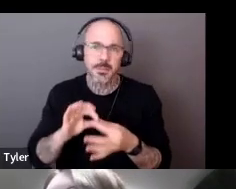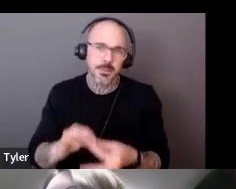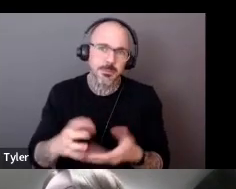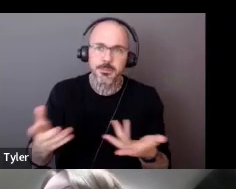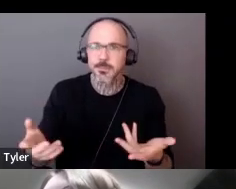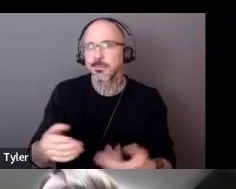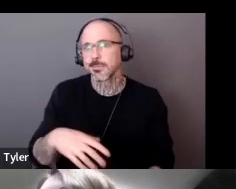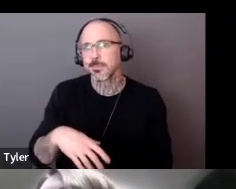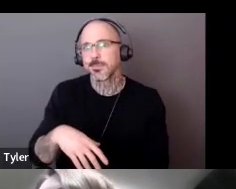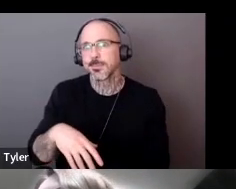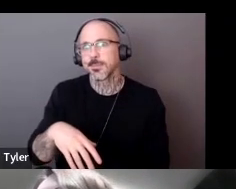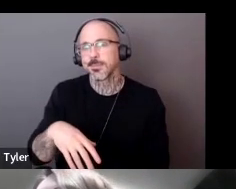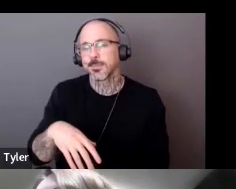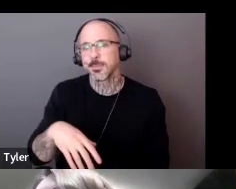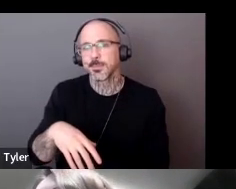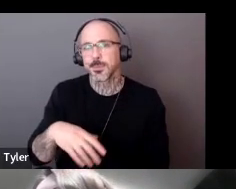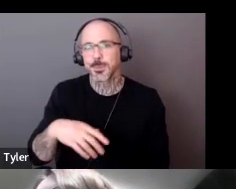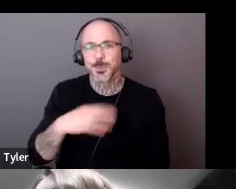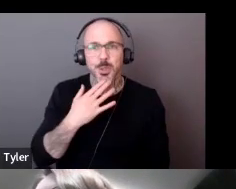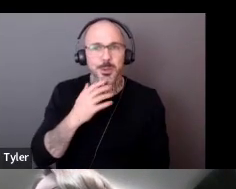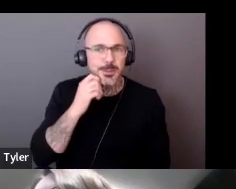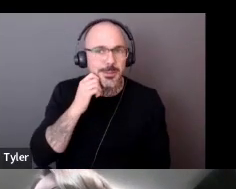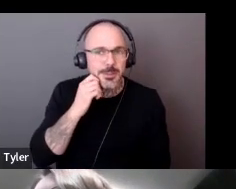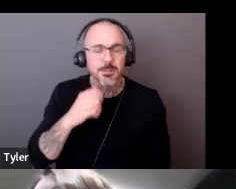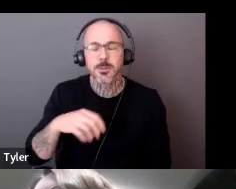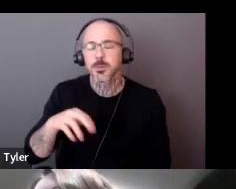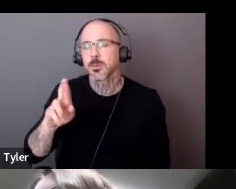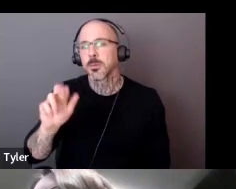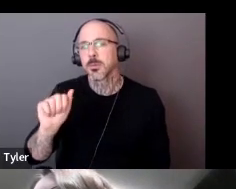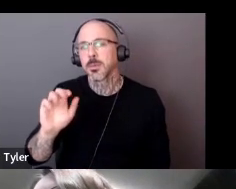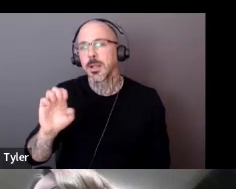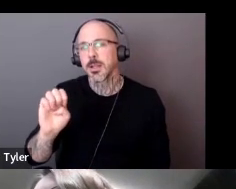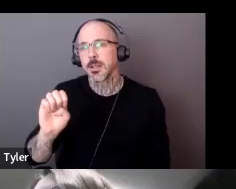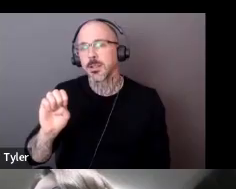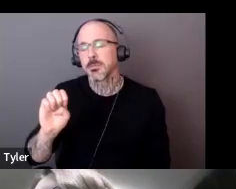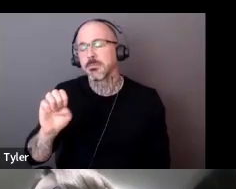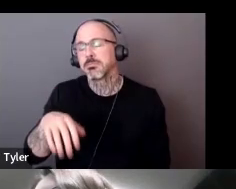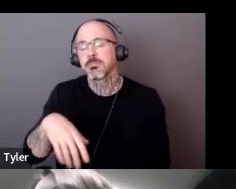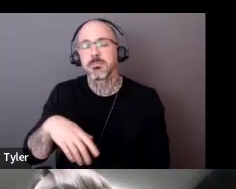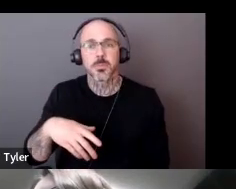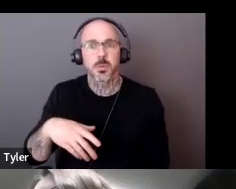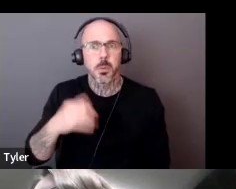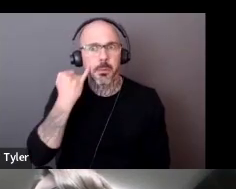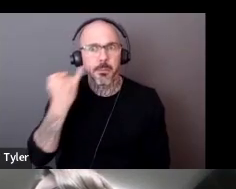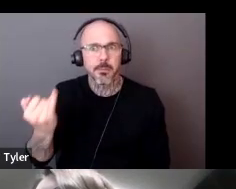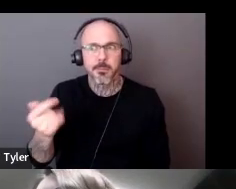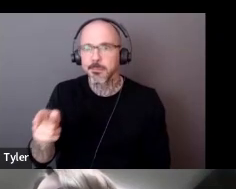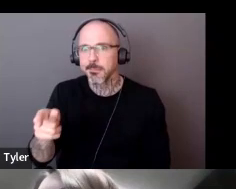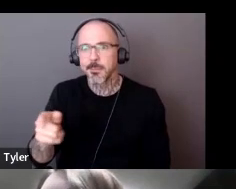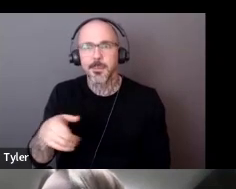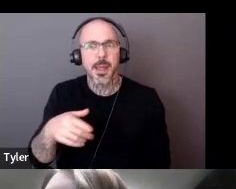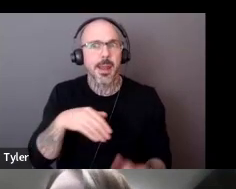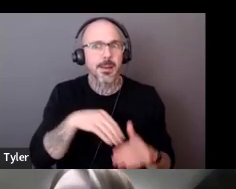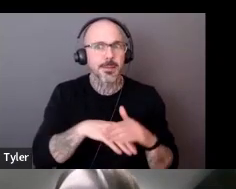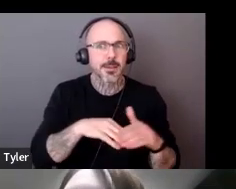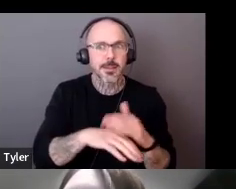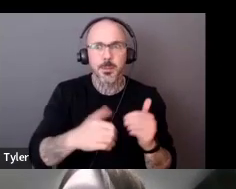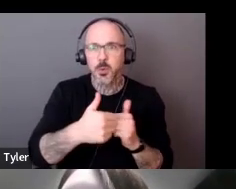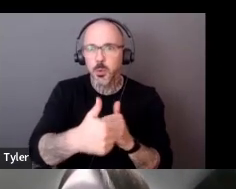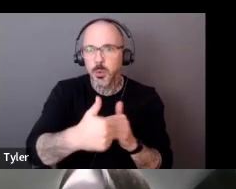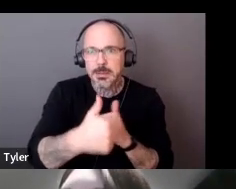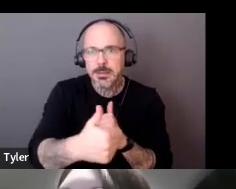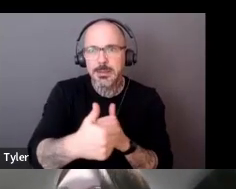and well, how does that intersect with accessible transit, for example,